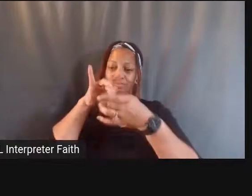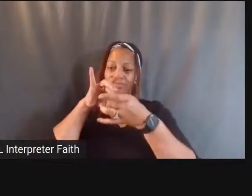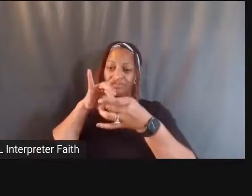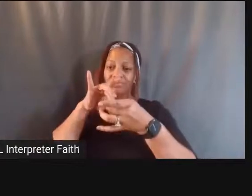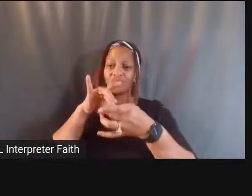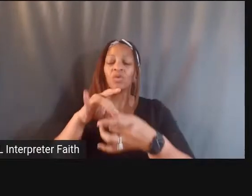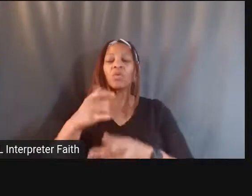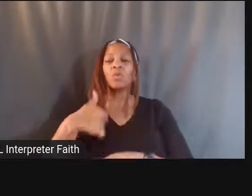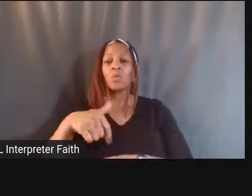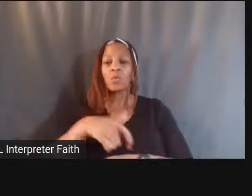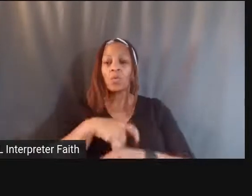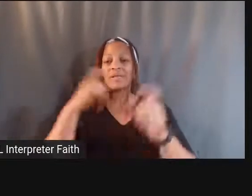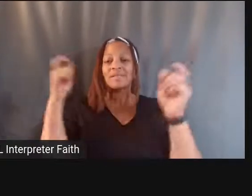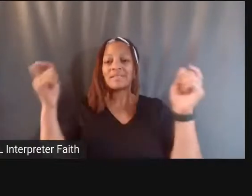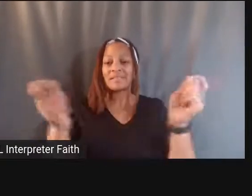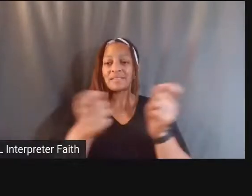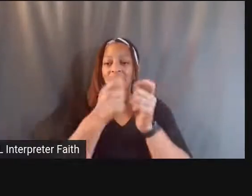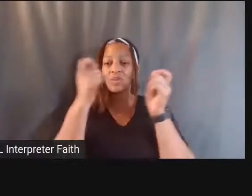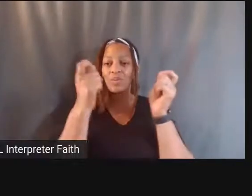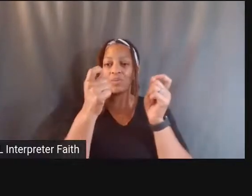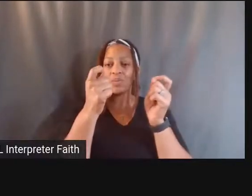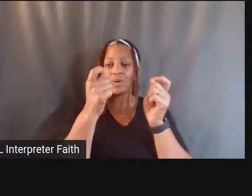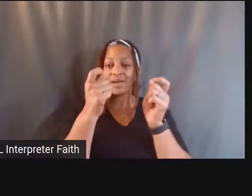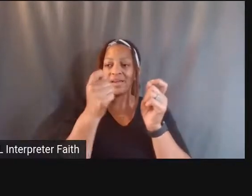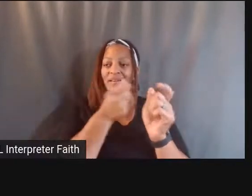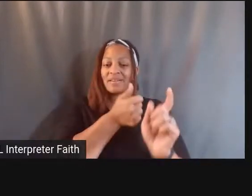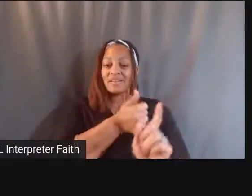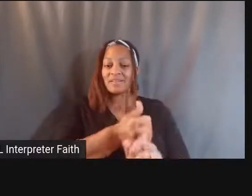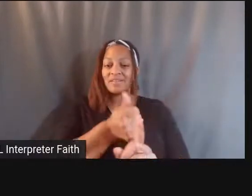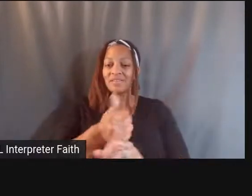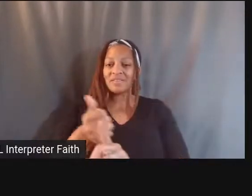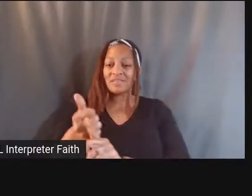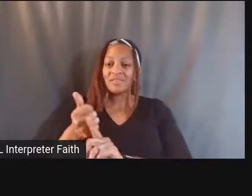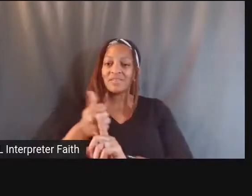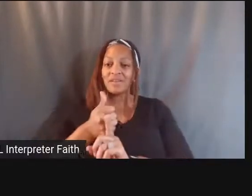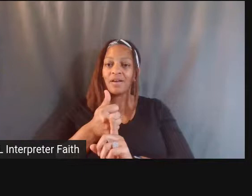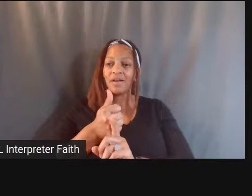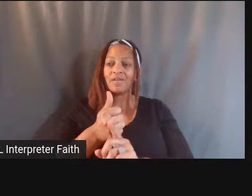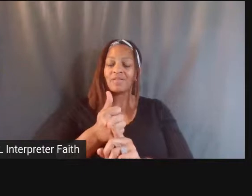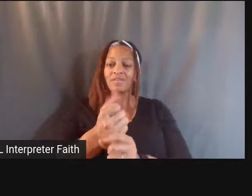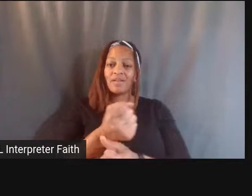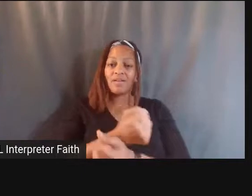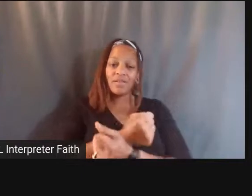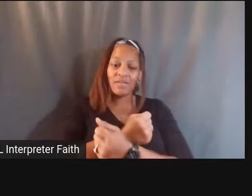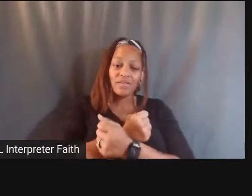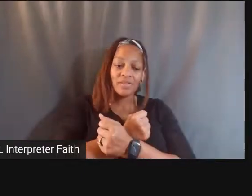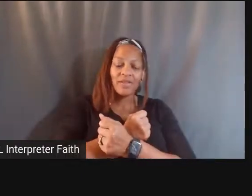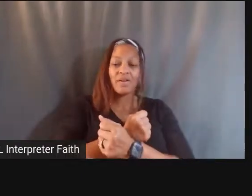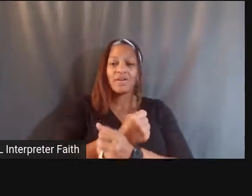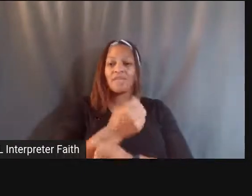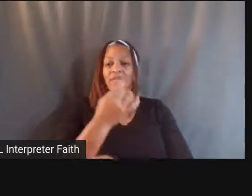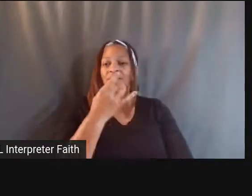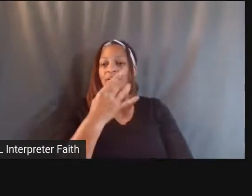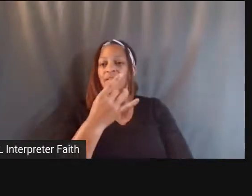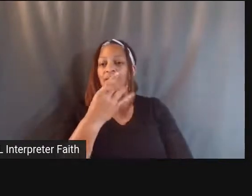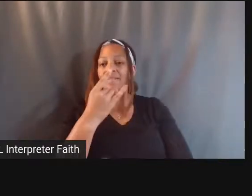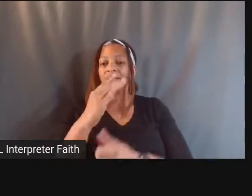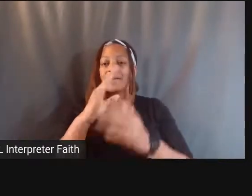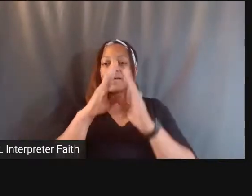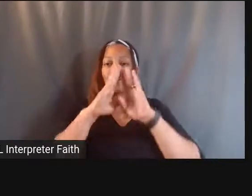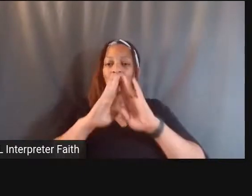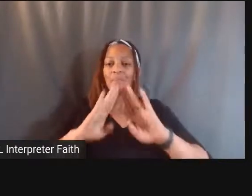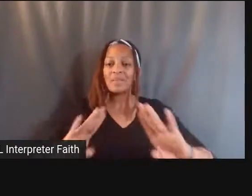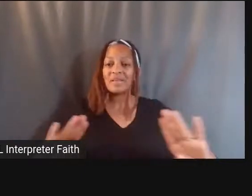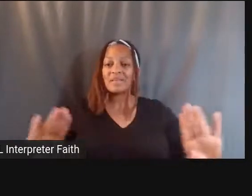We celebrate ourselves as love and light, peace, beauty,